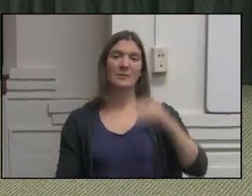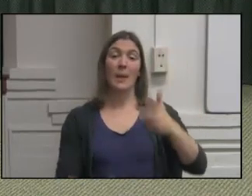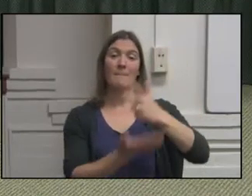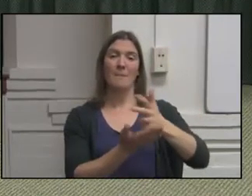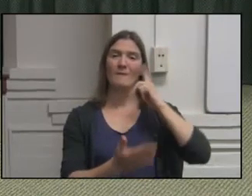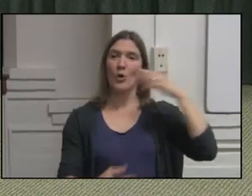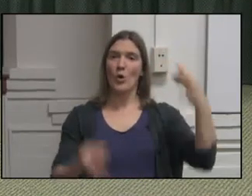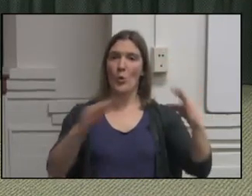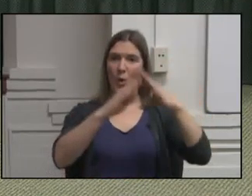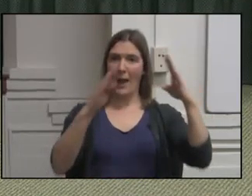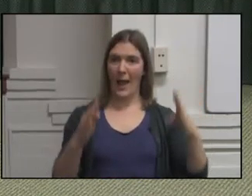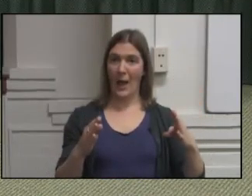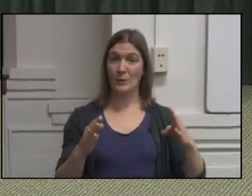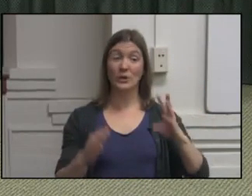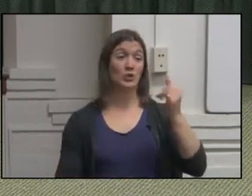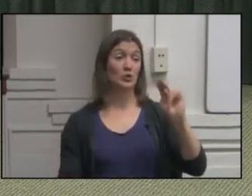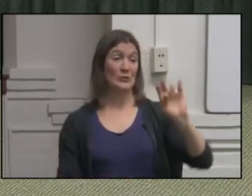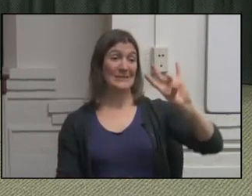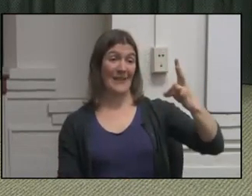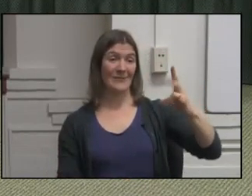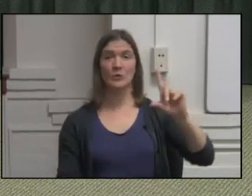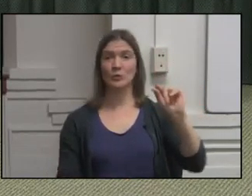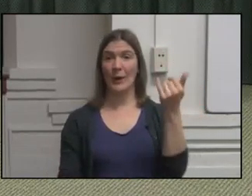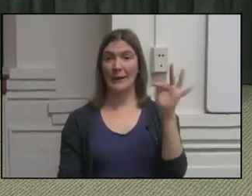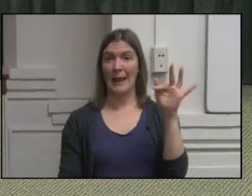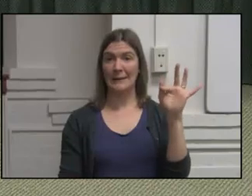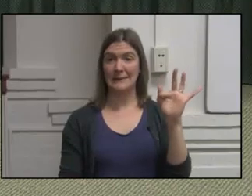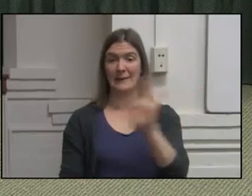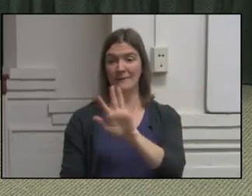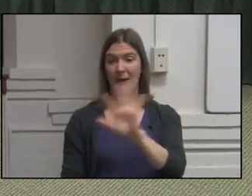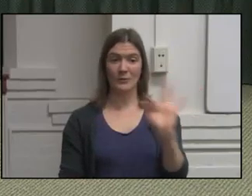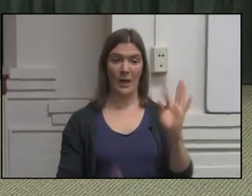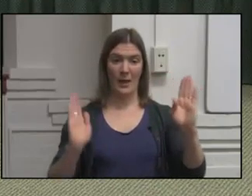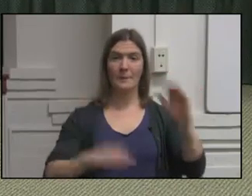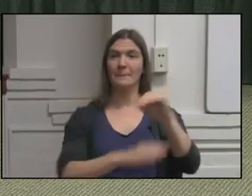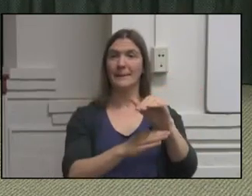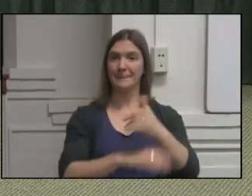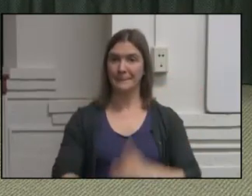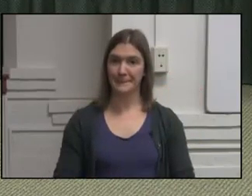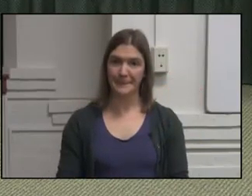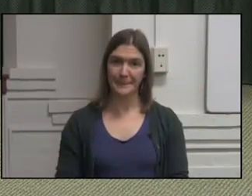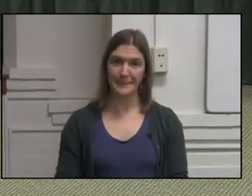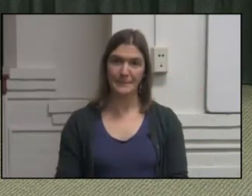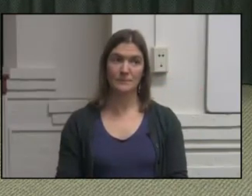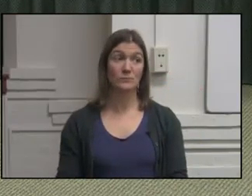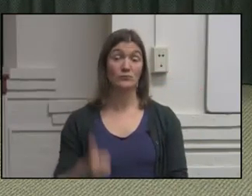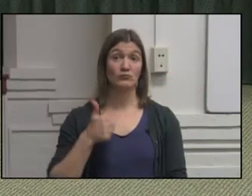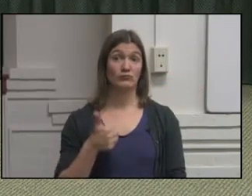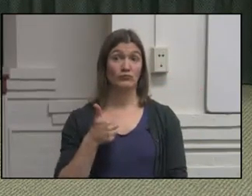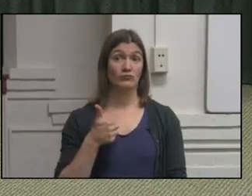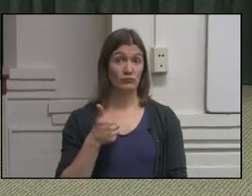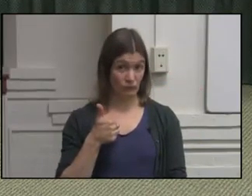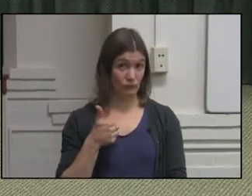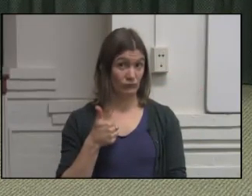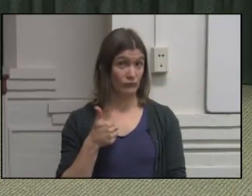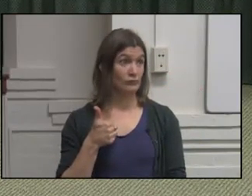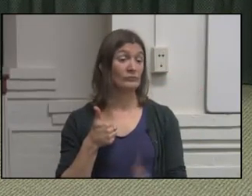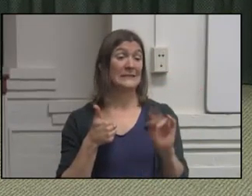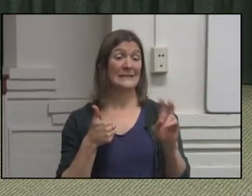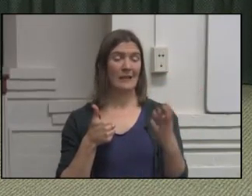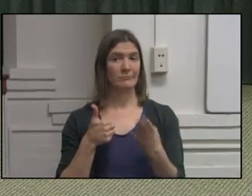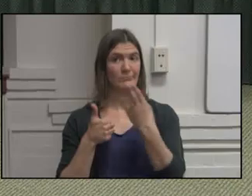County Courthouse on June 7th, 2019, between 5 p.m. and 9 p.m. Thank you. All right.